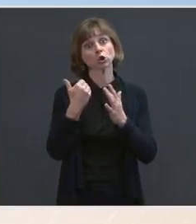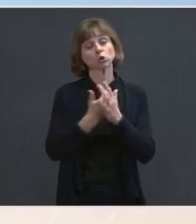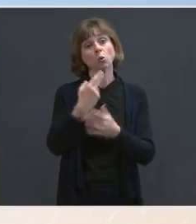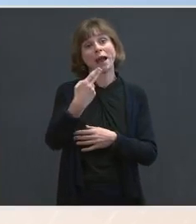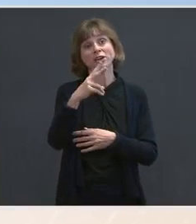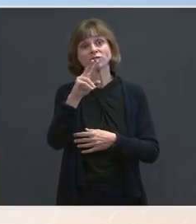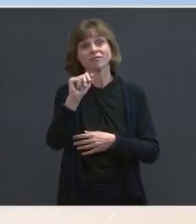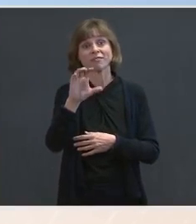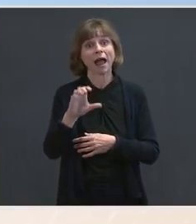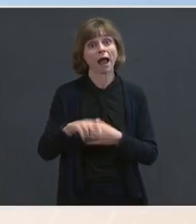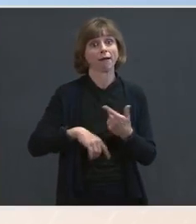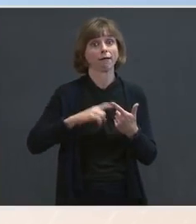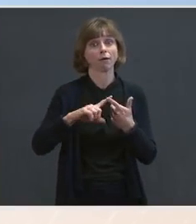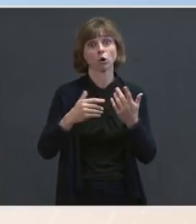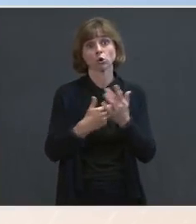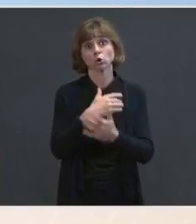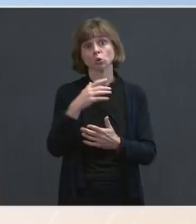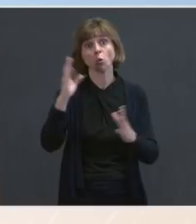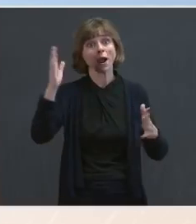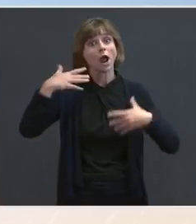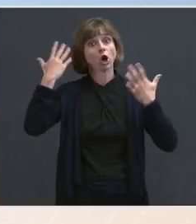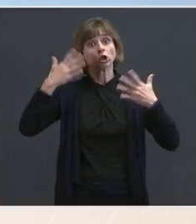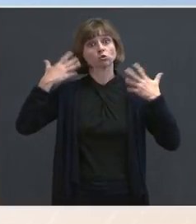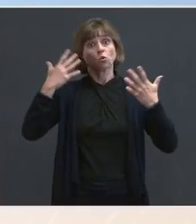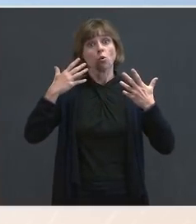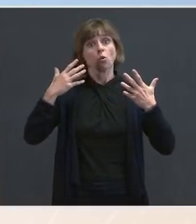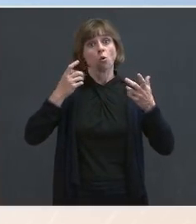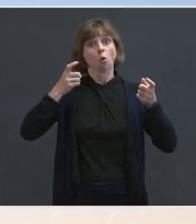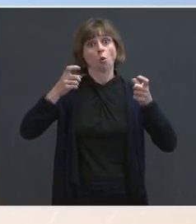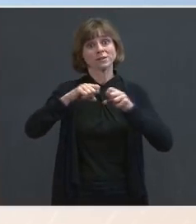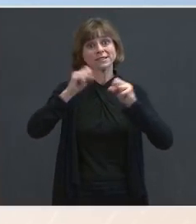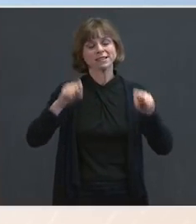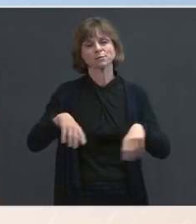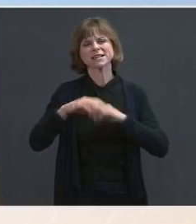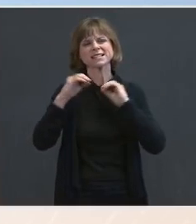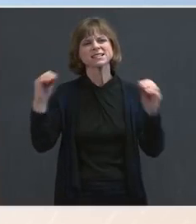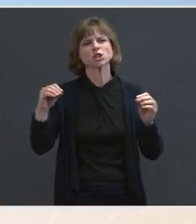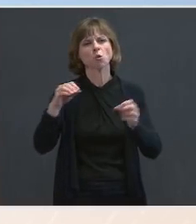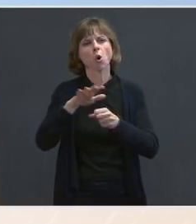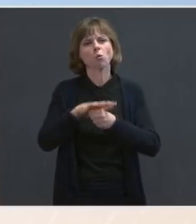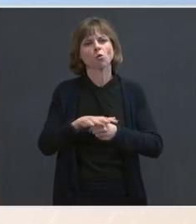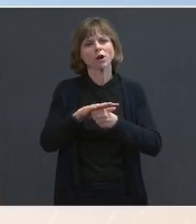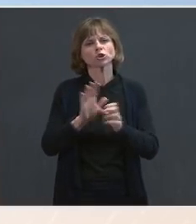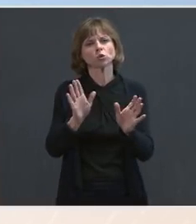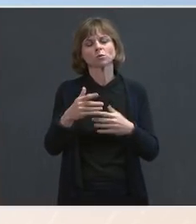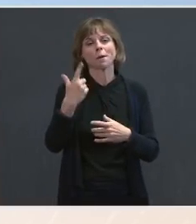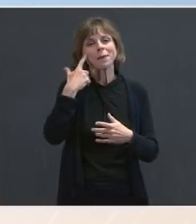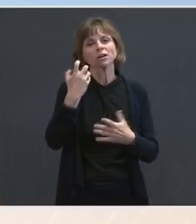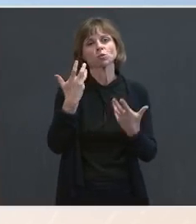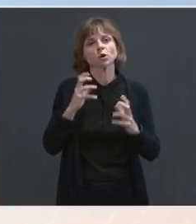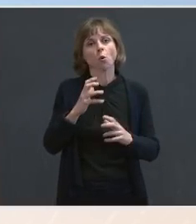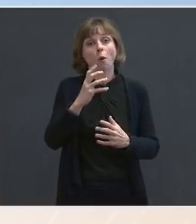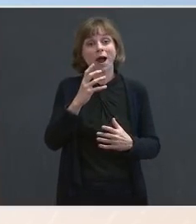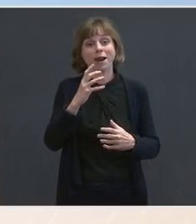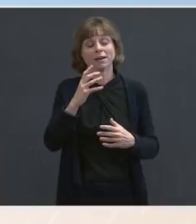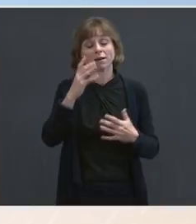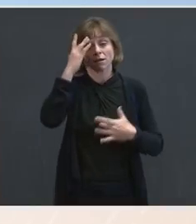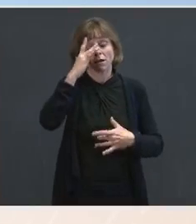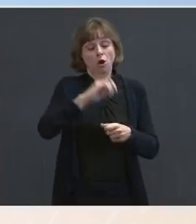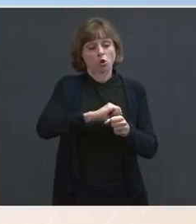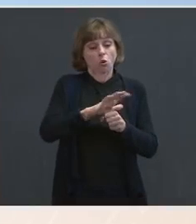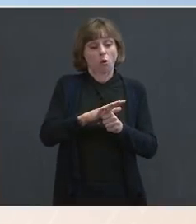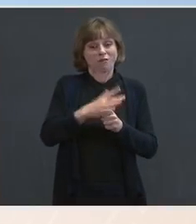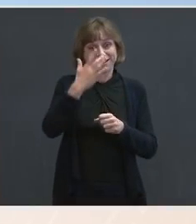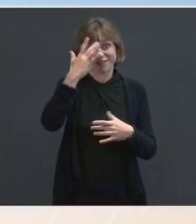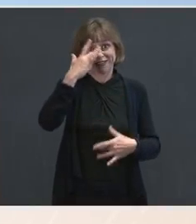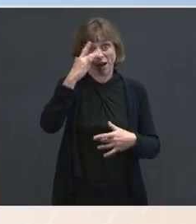air control systems, zero pressure rooms, so we're not moving that virus through the hospital. Those are all things that are